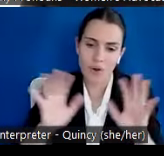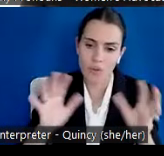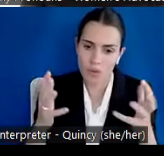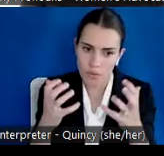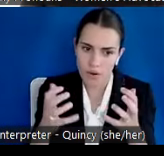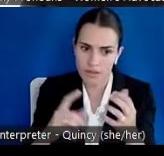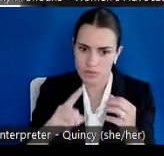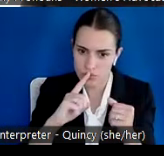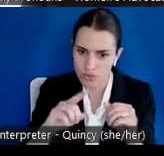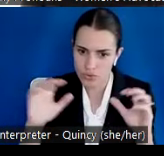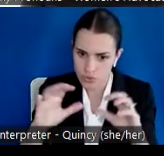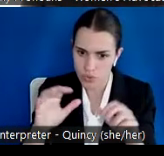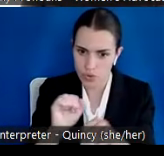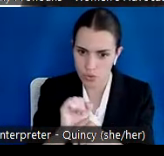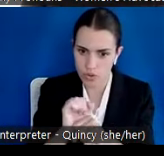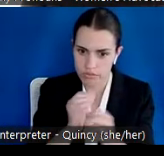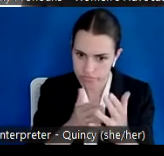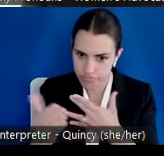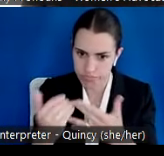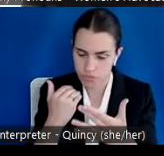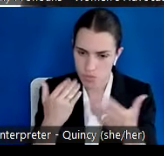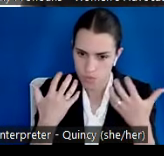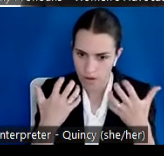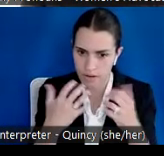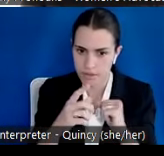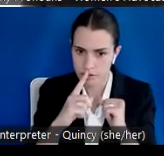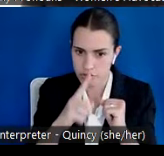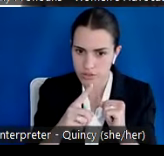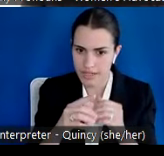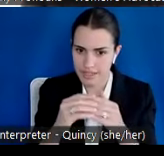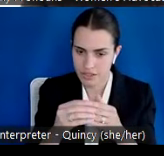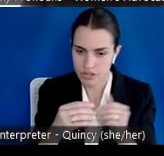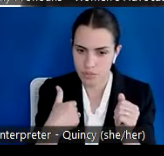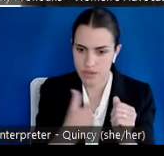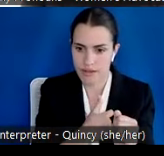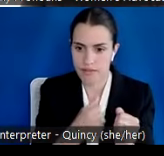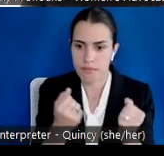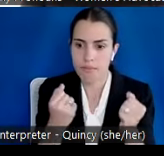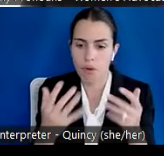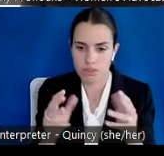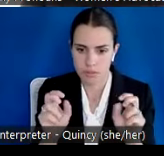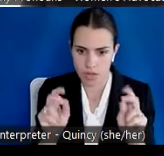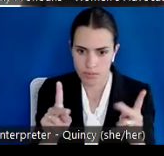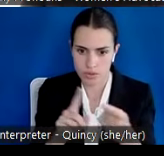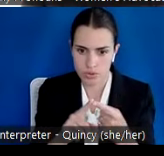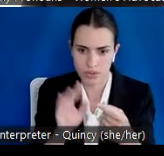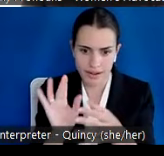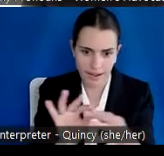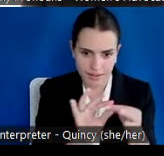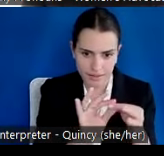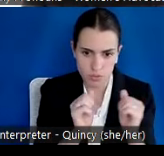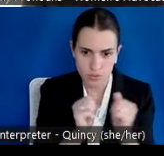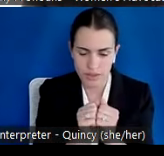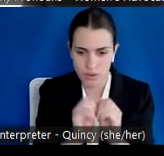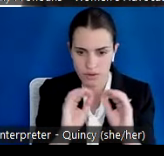work. And making sure as a leadership, we have multiple opportunities to connect with specifically